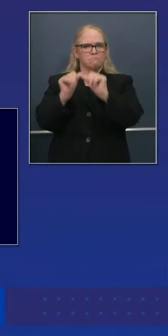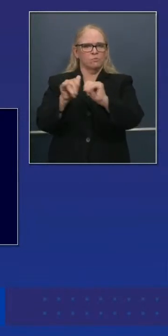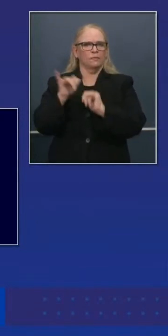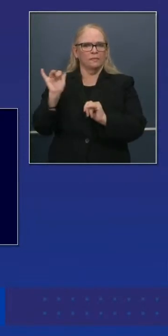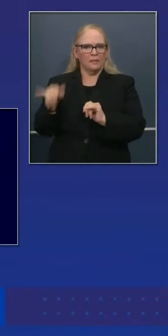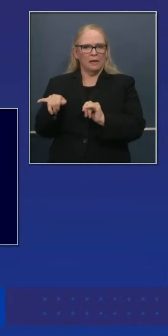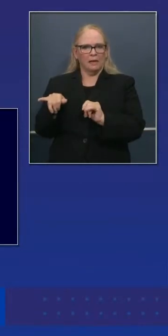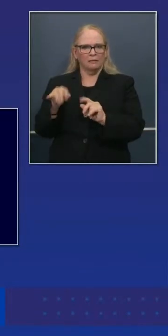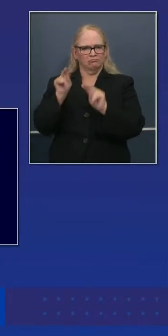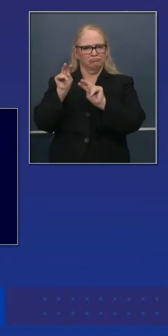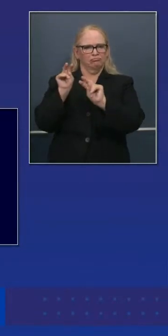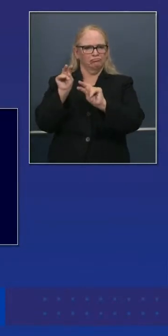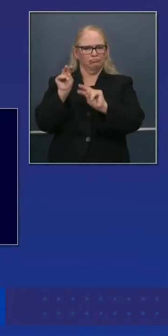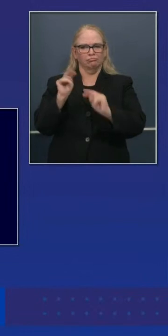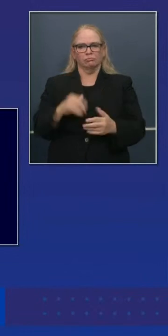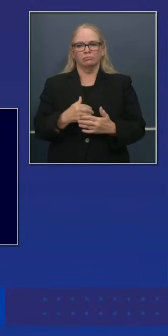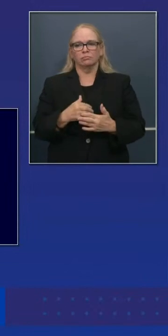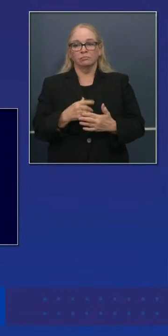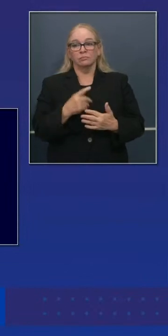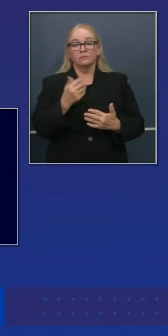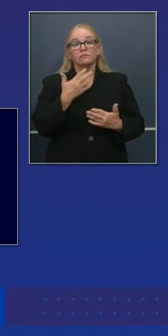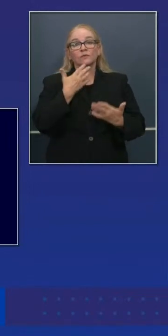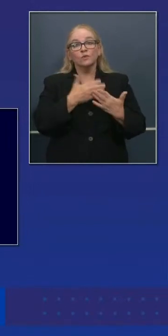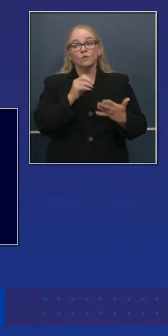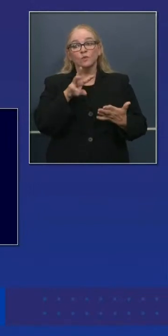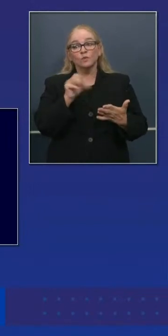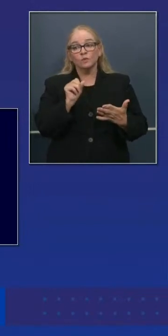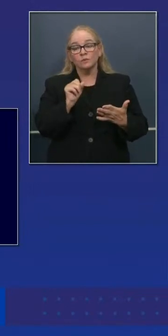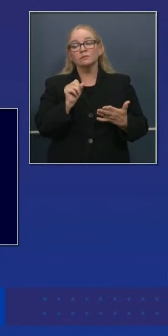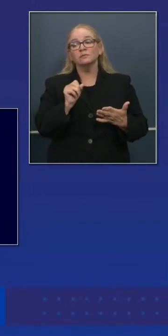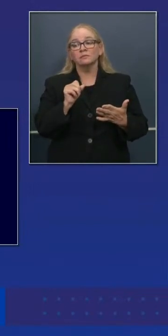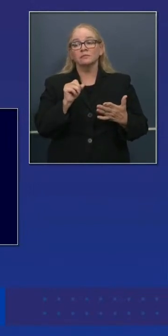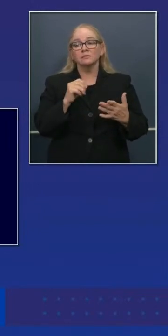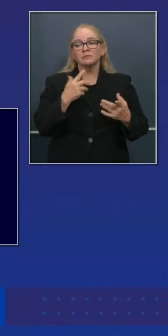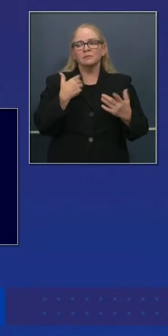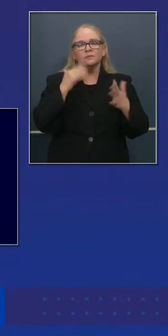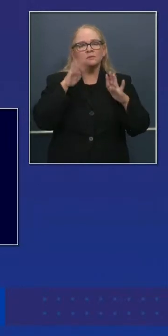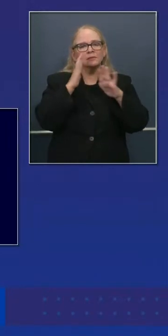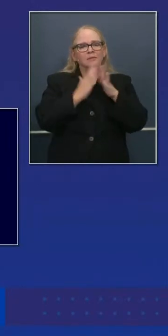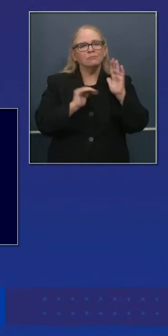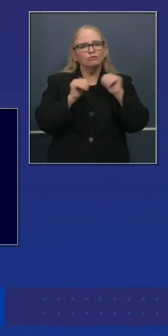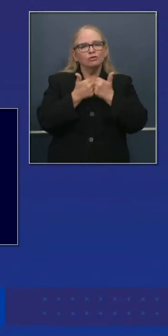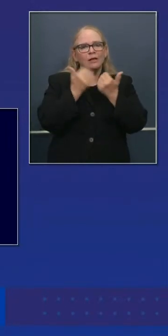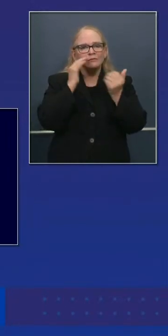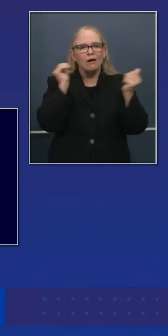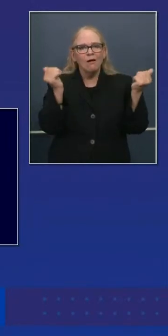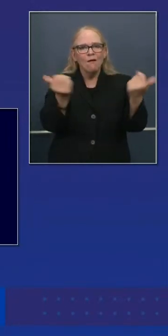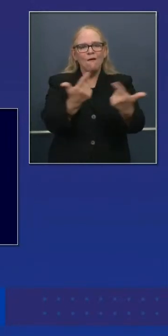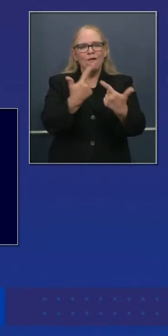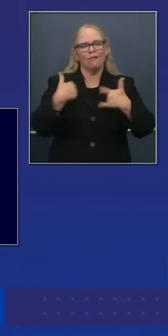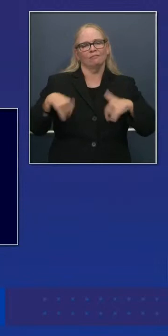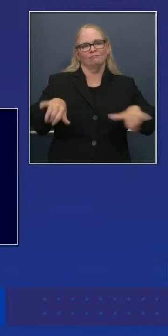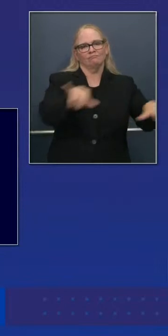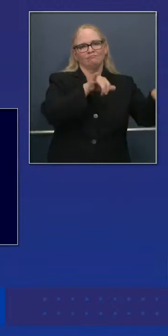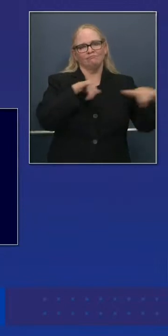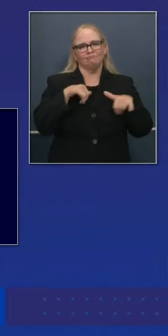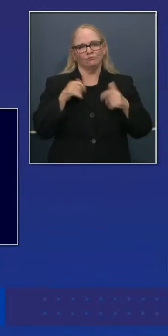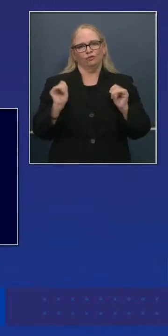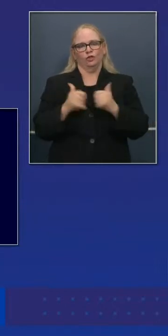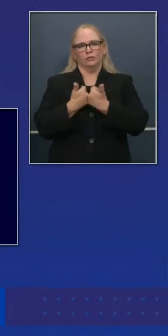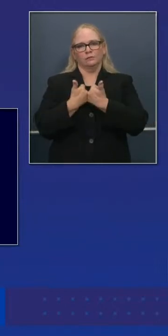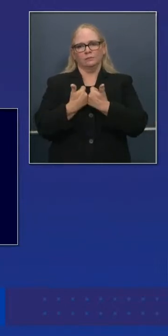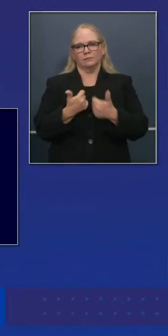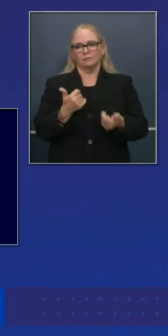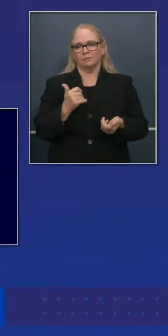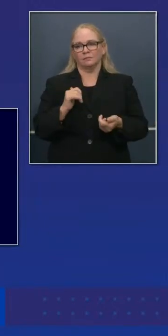good news is, as difficult as the last few weeks have been, and let me acknowledge, difficult for our team, but